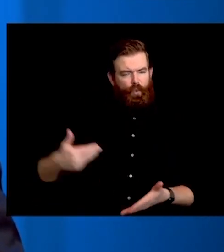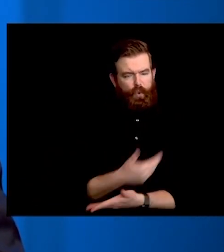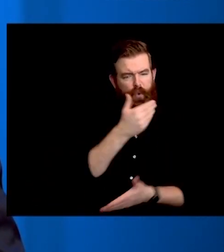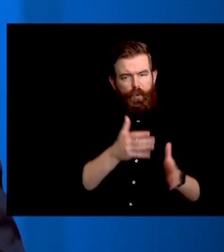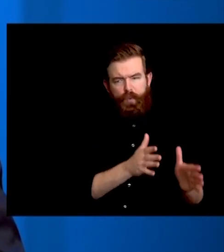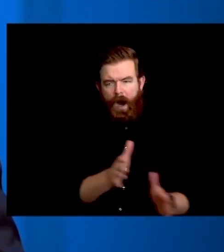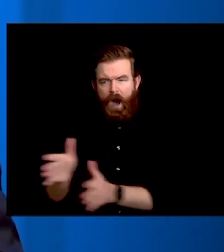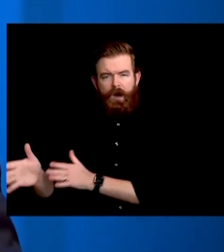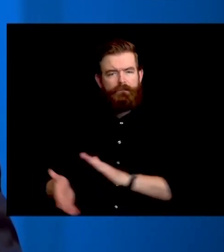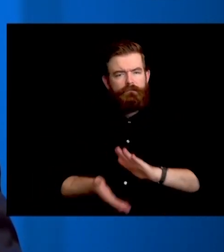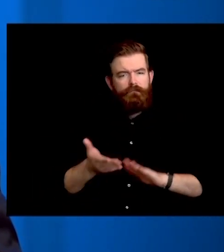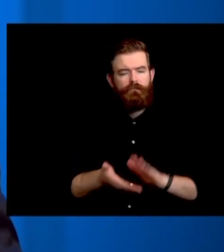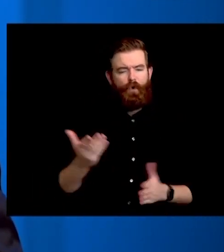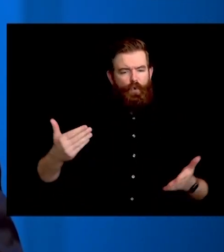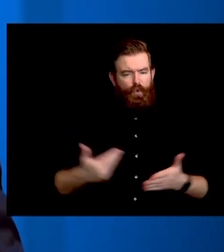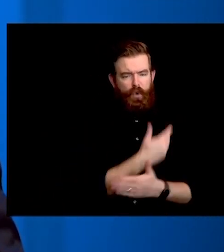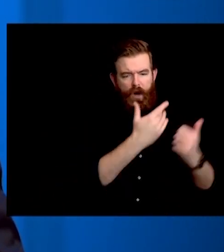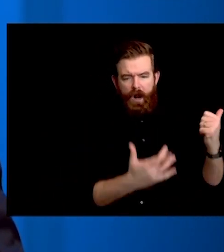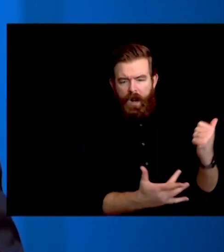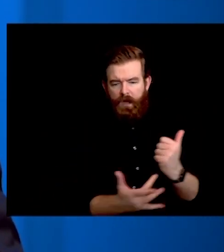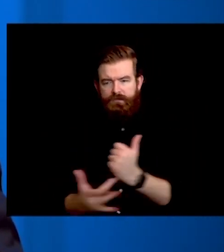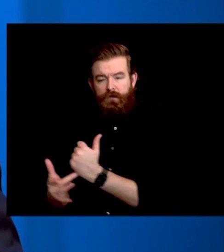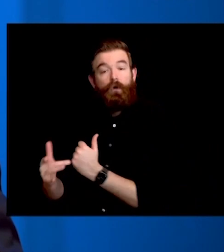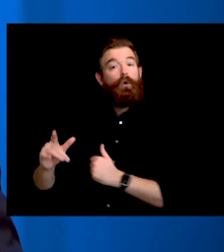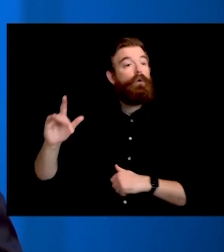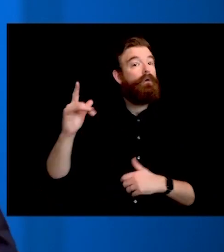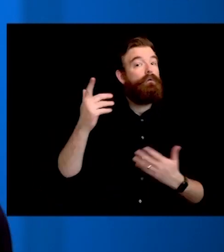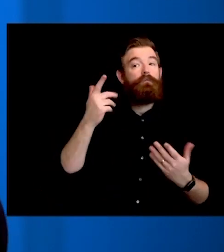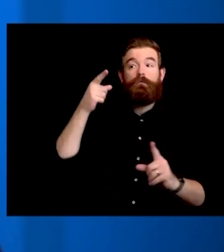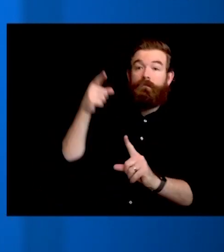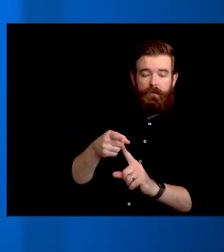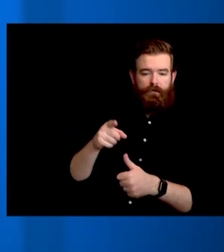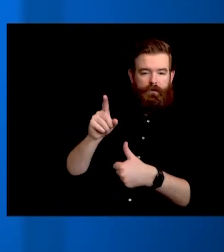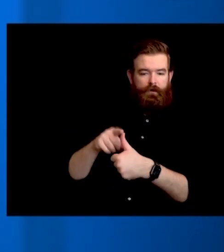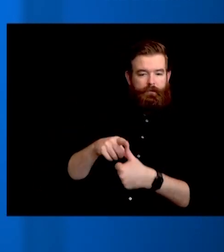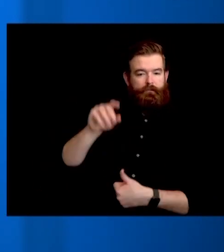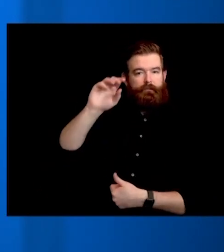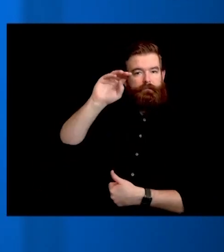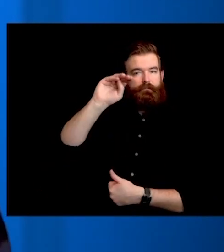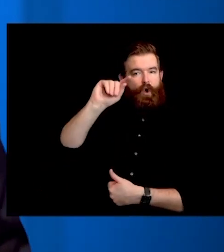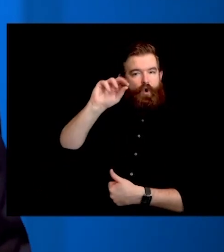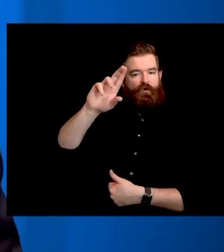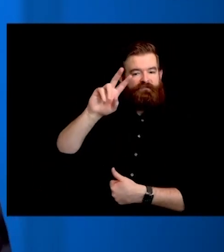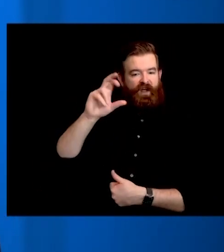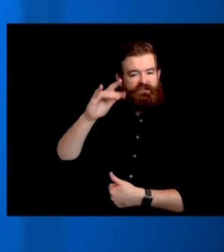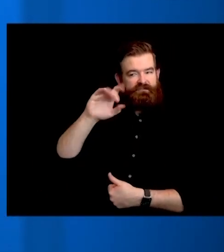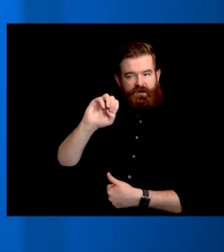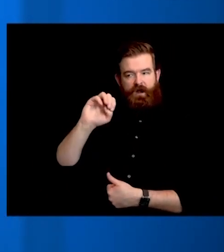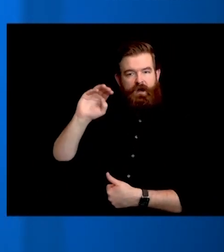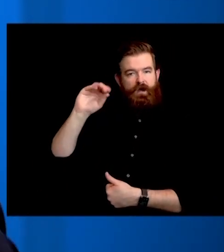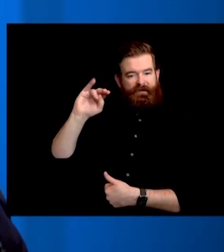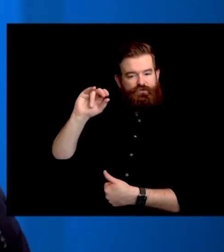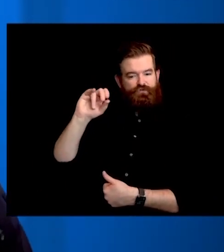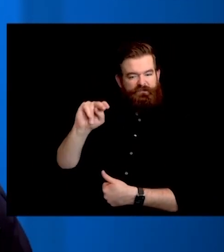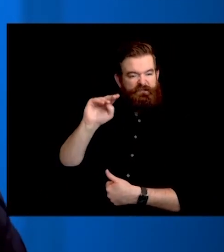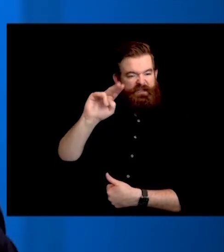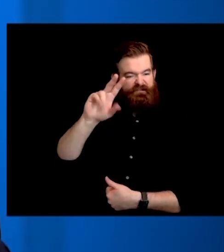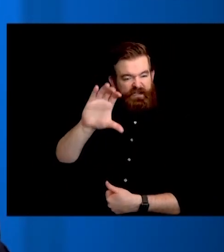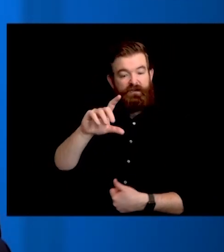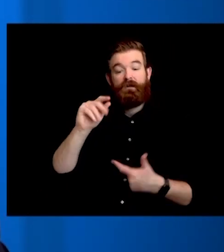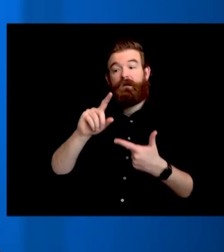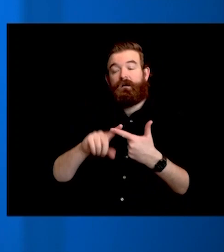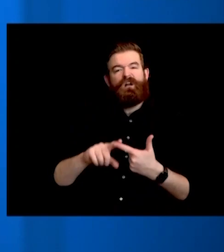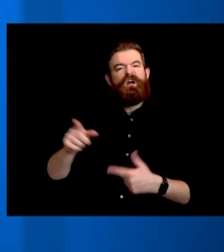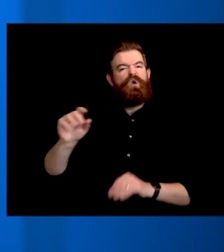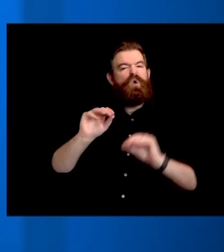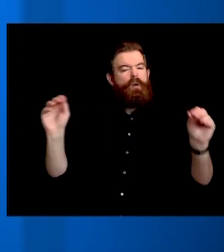the price for that long-standing neglect. So this is my simple, clear message. New Jersey is